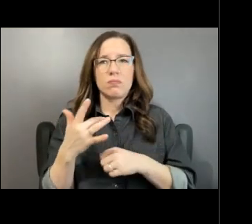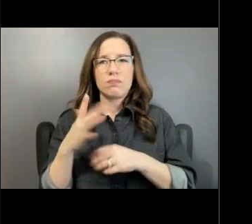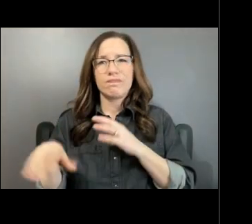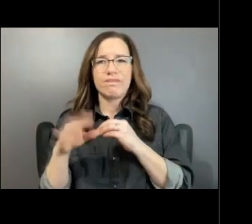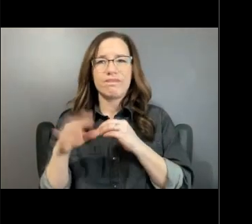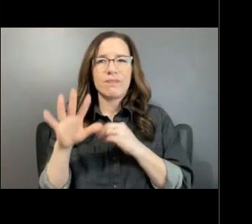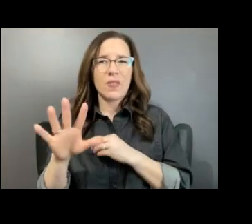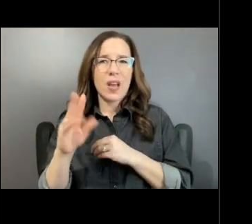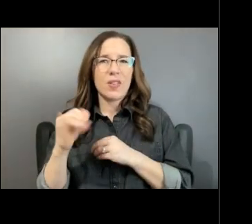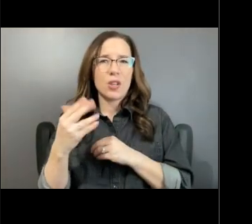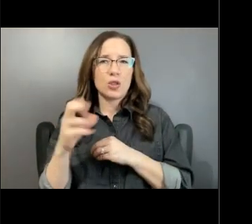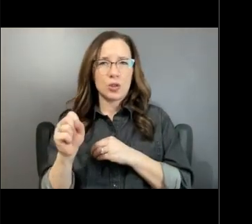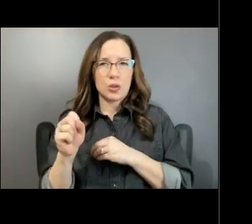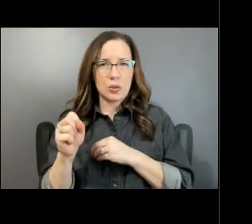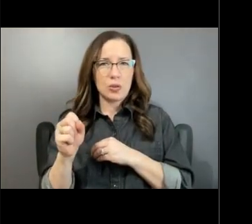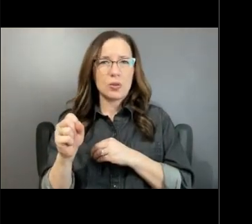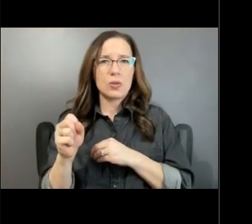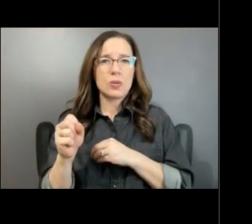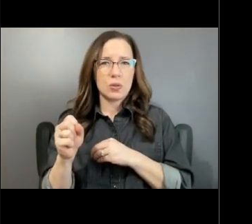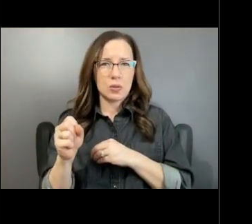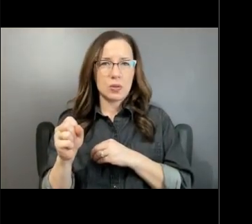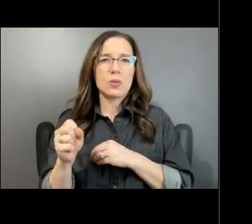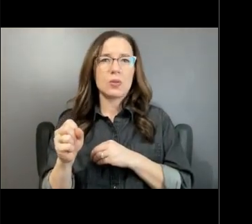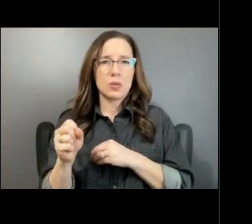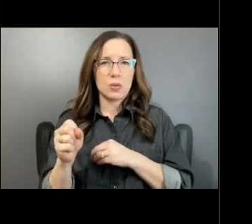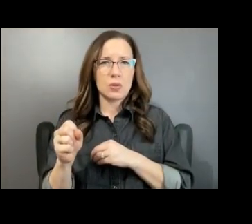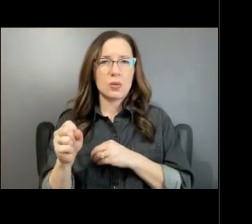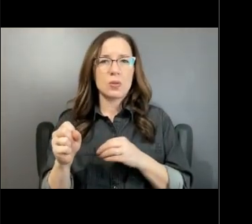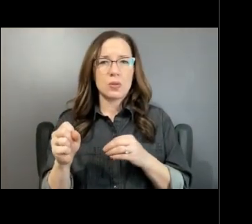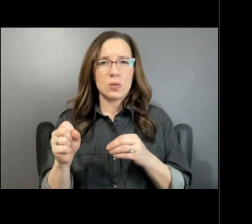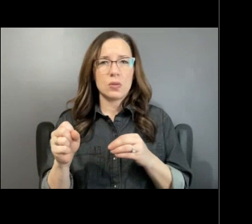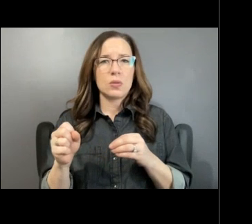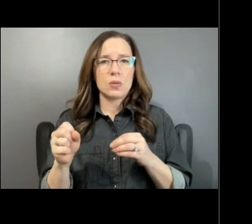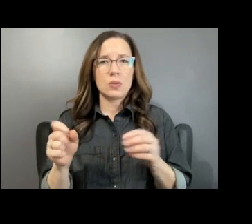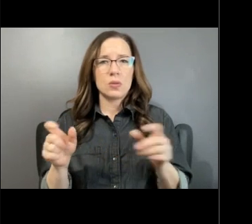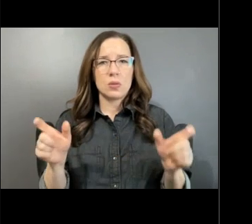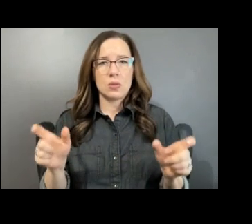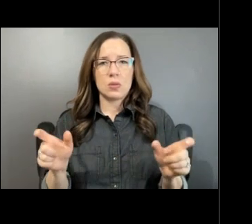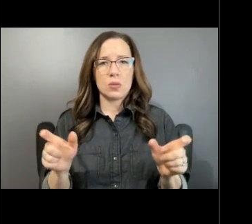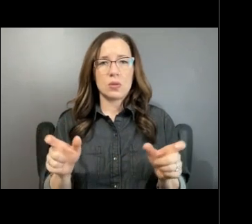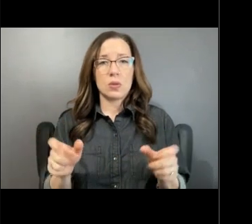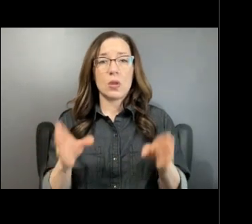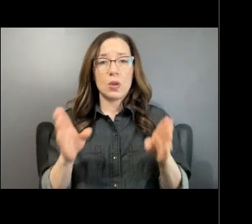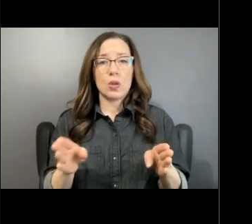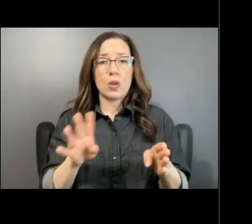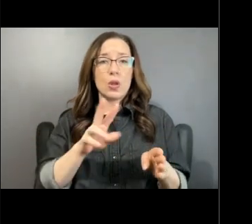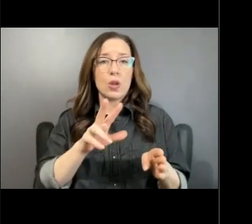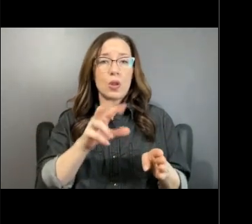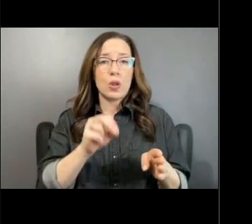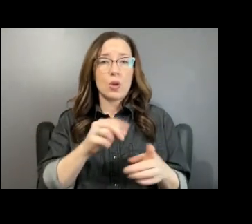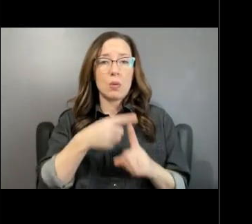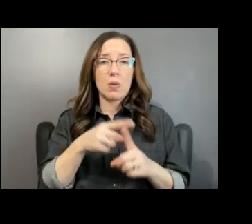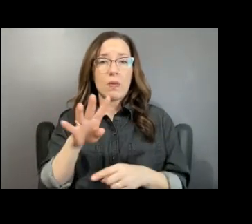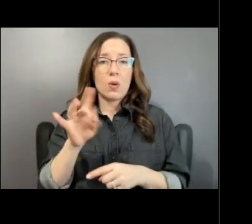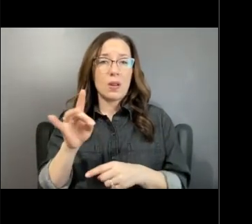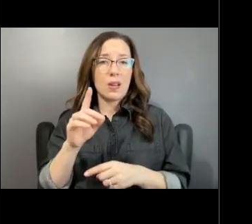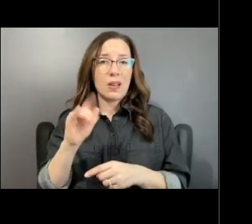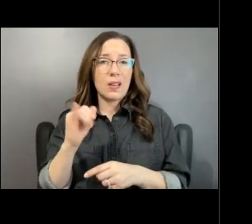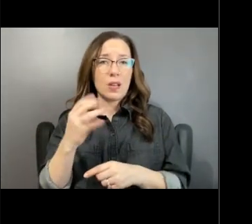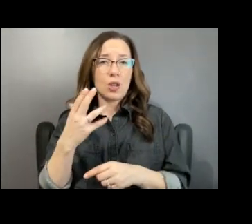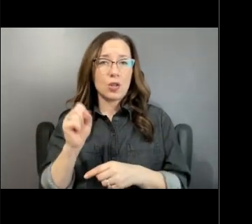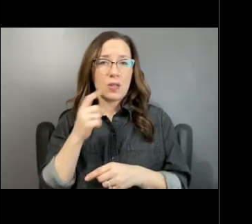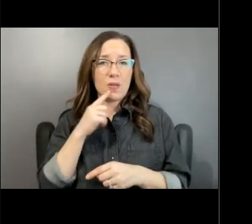either side of the required clear floor space of 30 by 48 inches at each